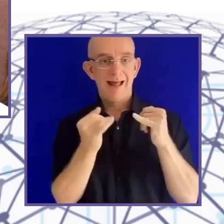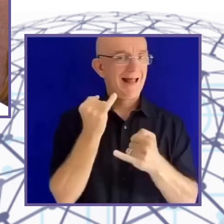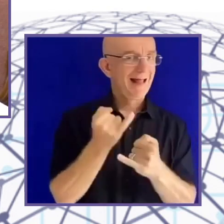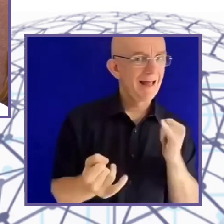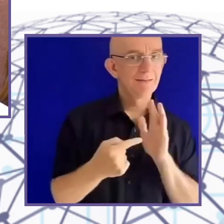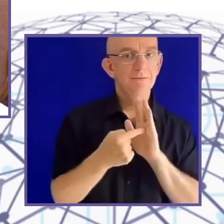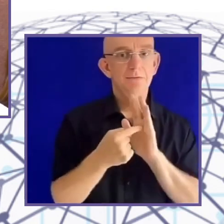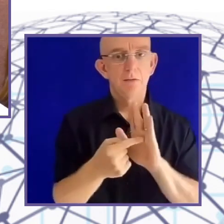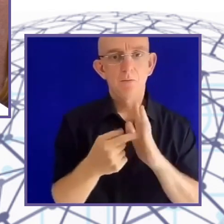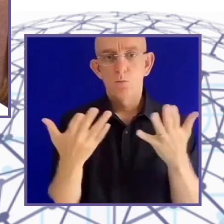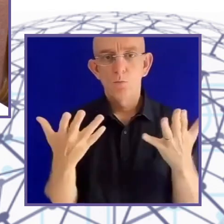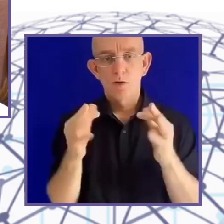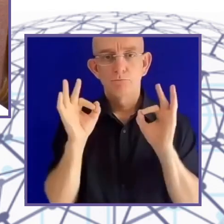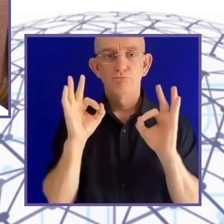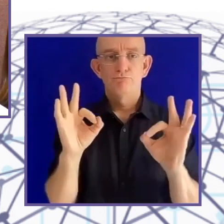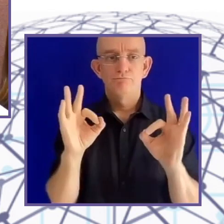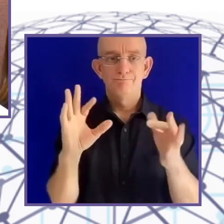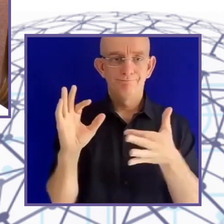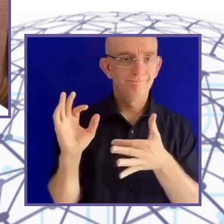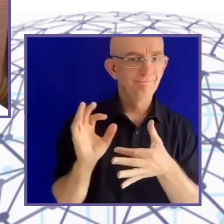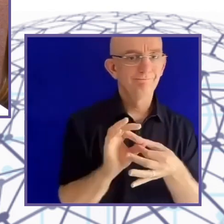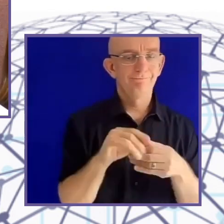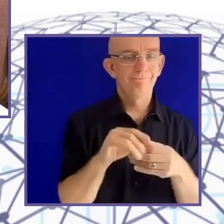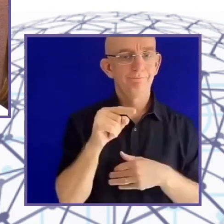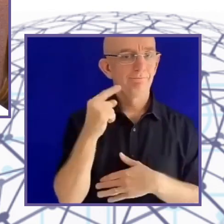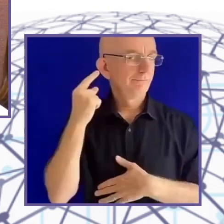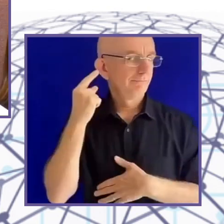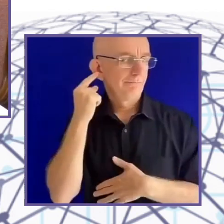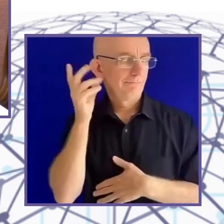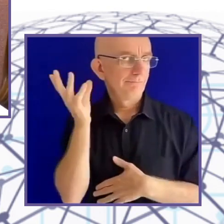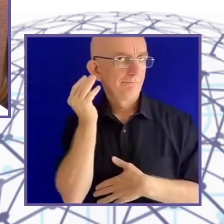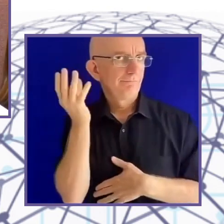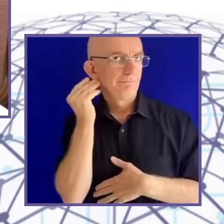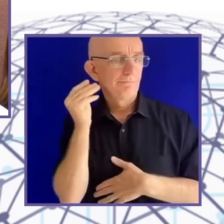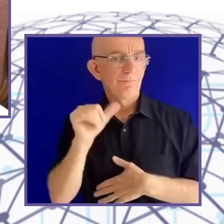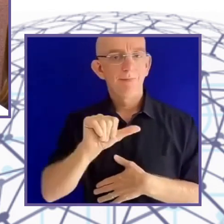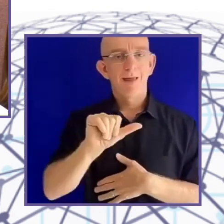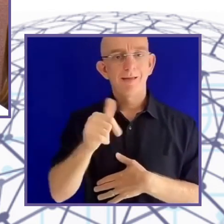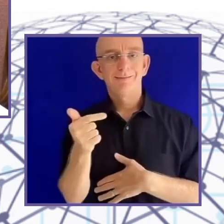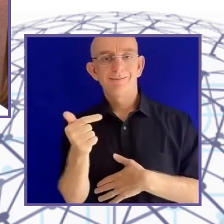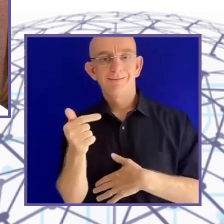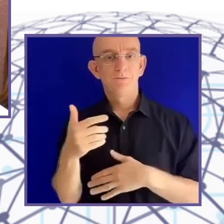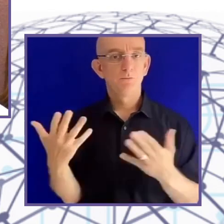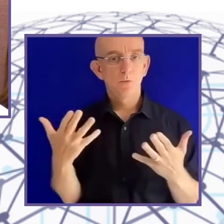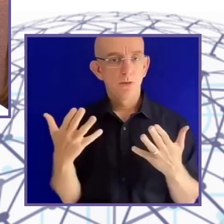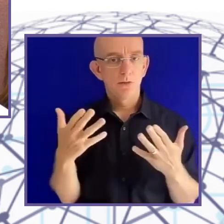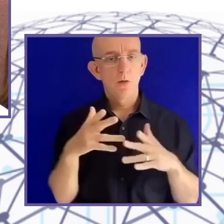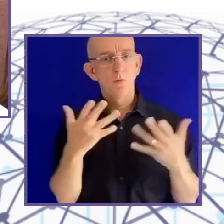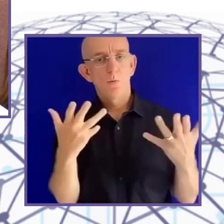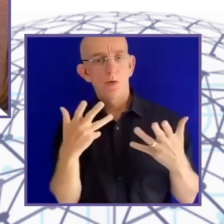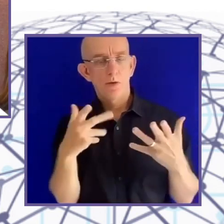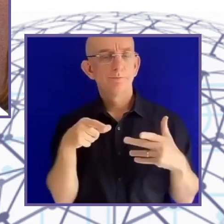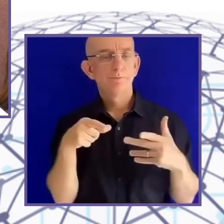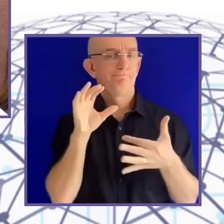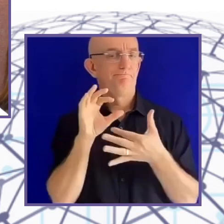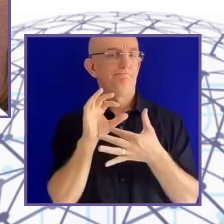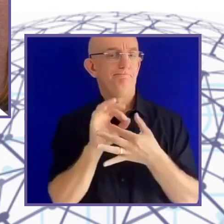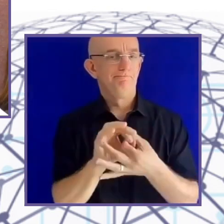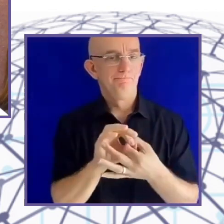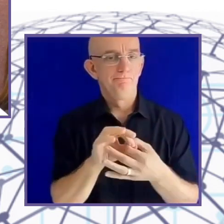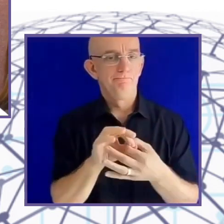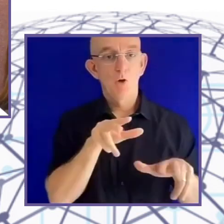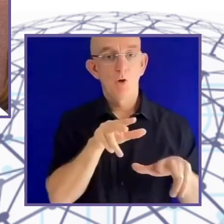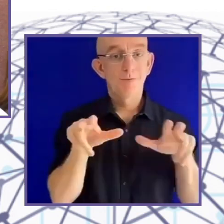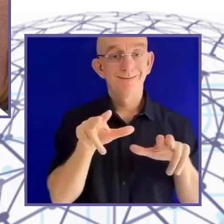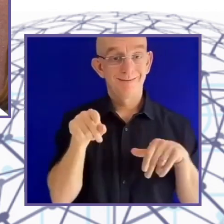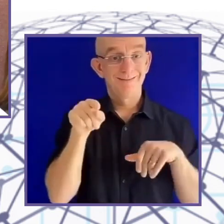called HearX. They happen to be South African. Maybe I'm a little biased, but they've done excellent